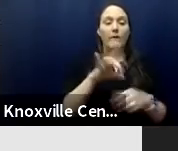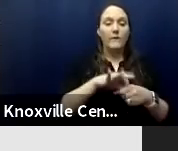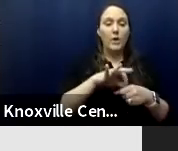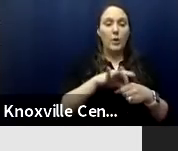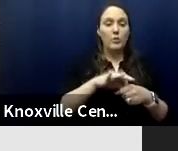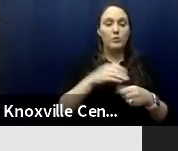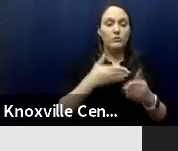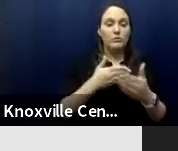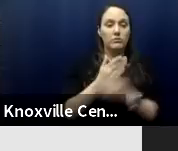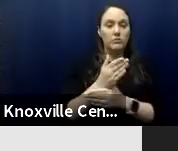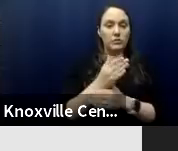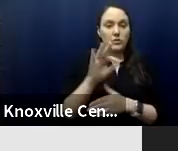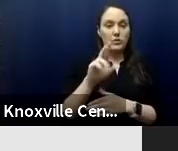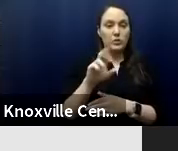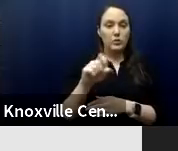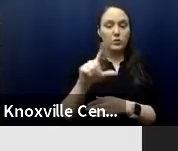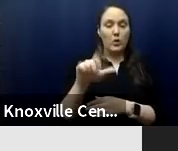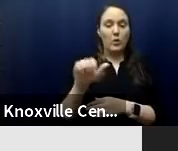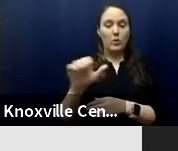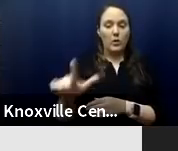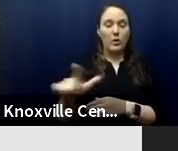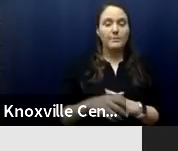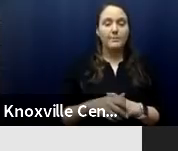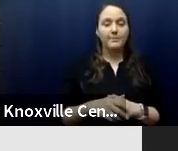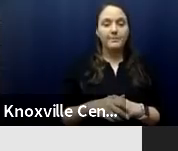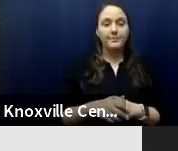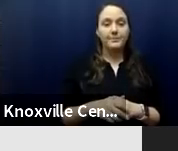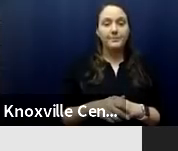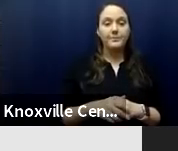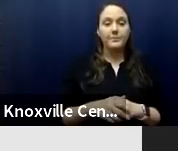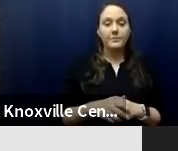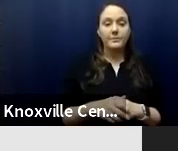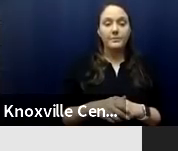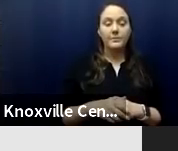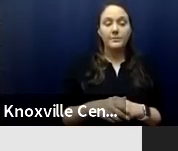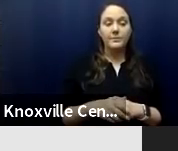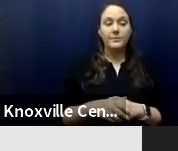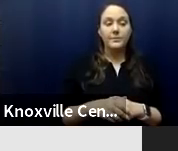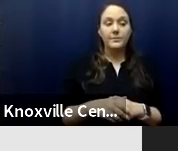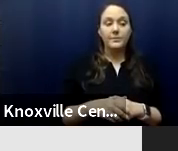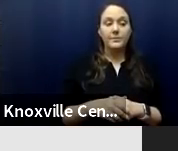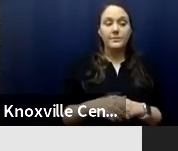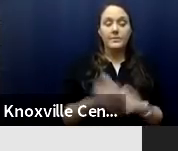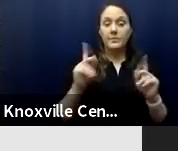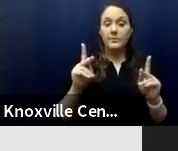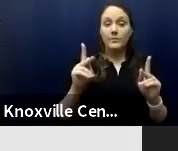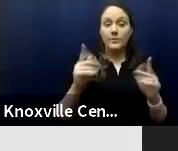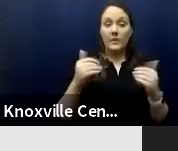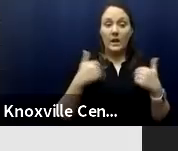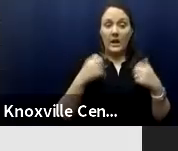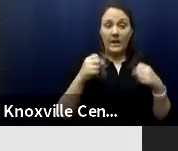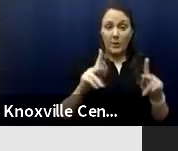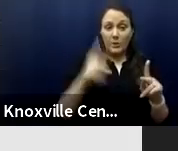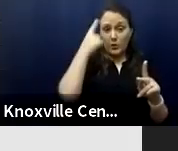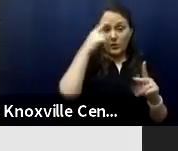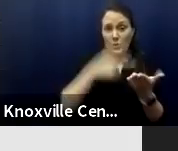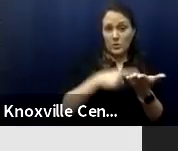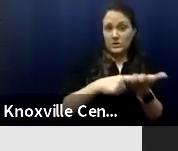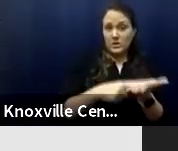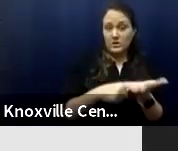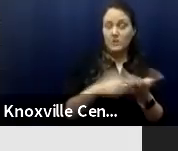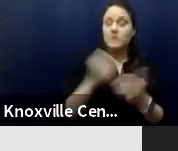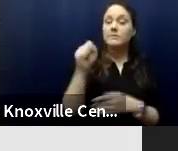roll on this motion for an amendment, please. So is there an opportunity for discussion? Yes, after